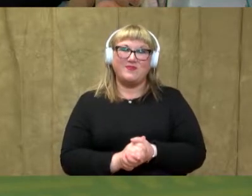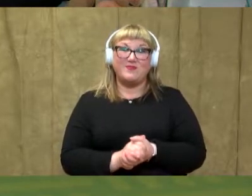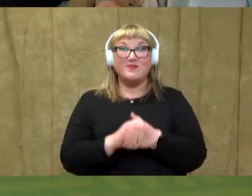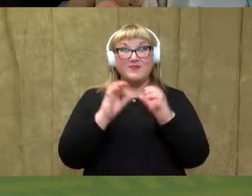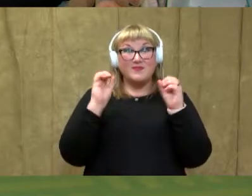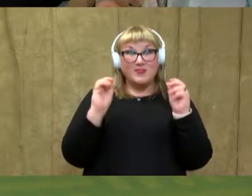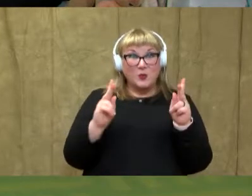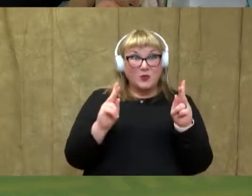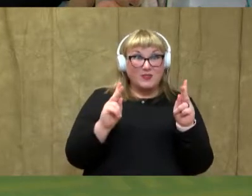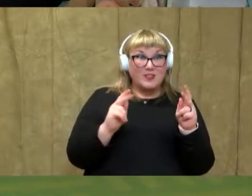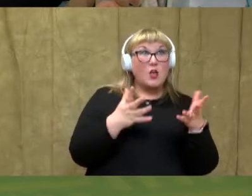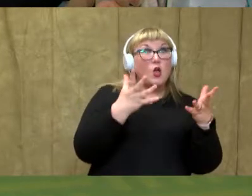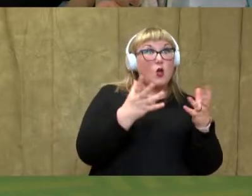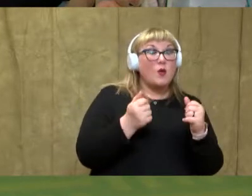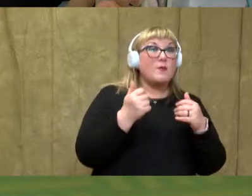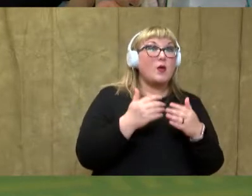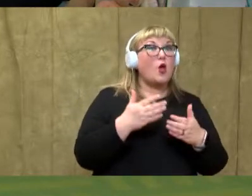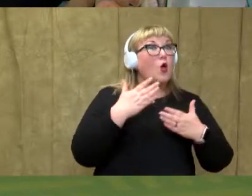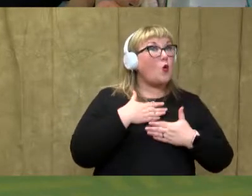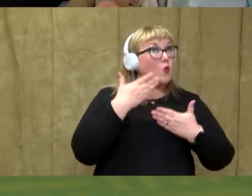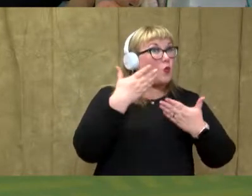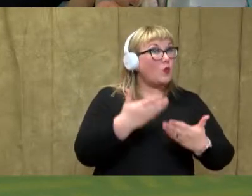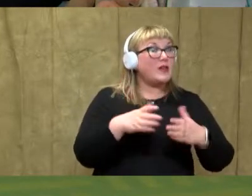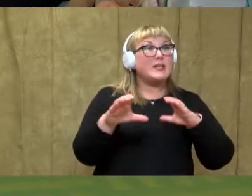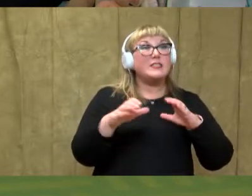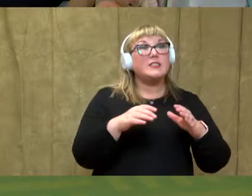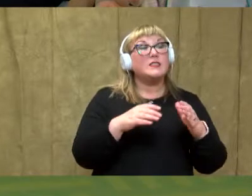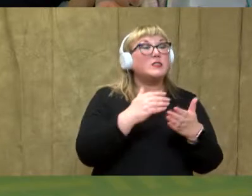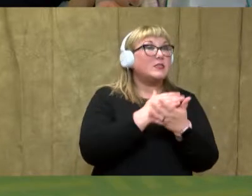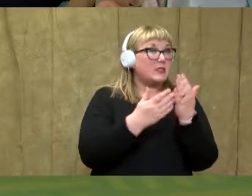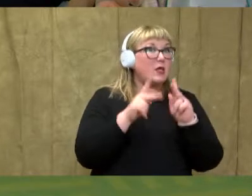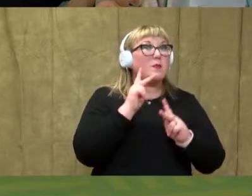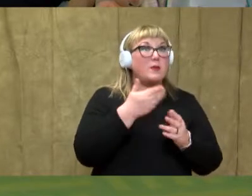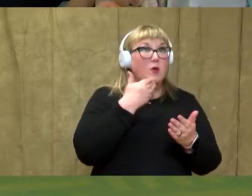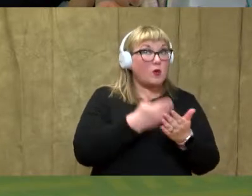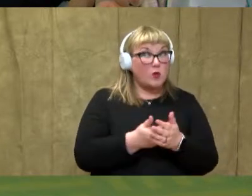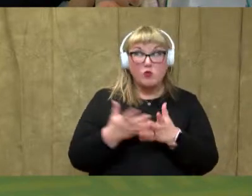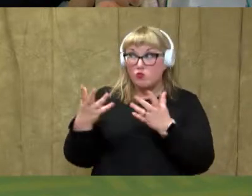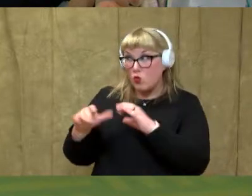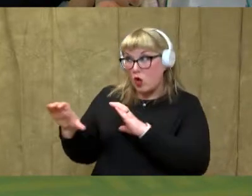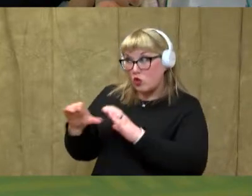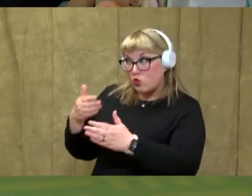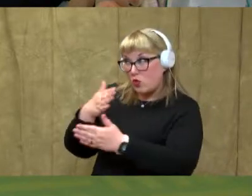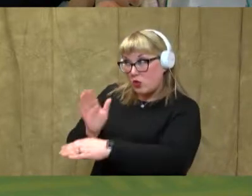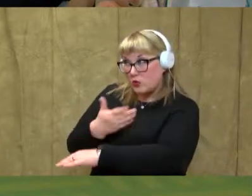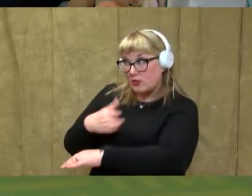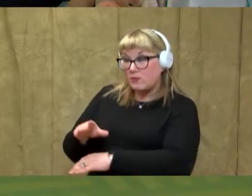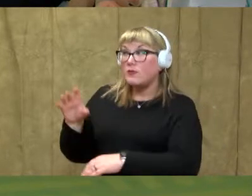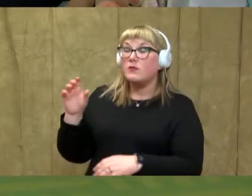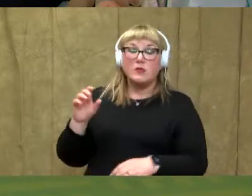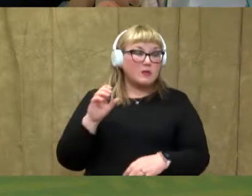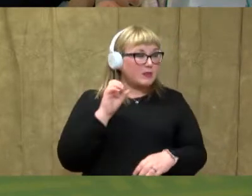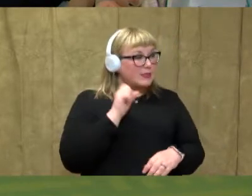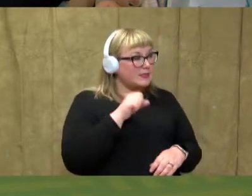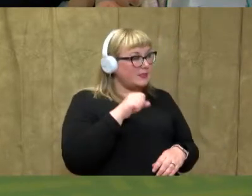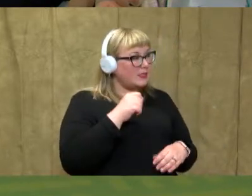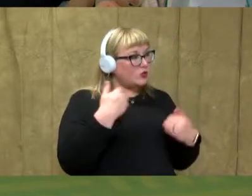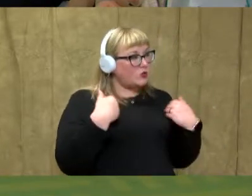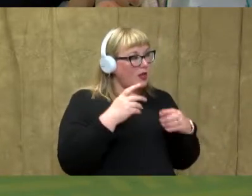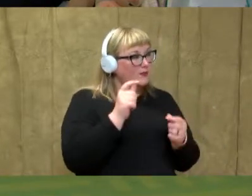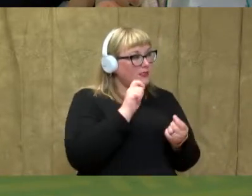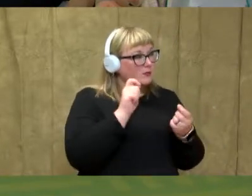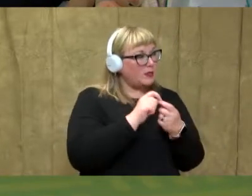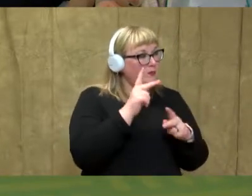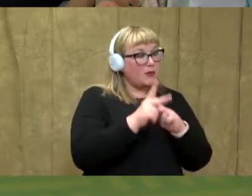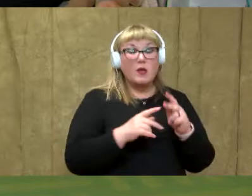Okay, guys, we want to wish some people well. You want to do our Wish You Well song? Would Yes, you like but to Miss do it? Morris, do you have particular people you I would like to